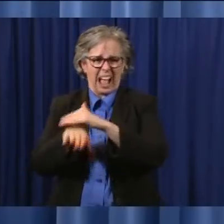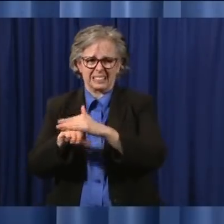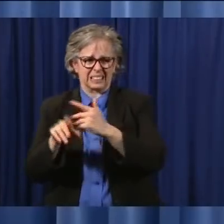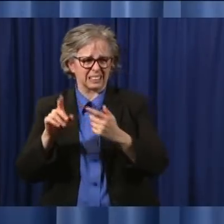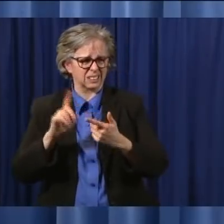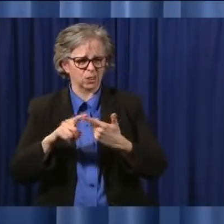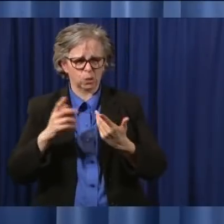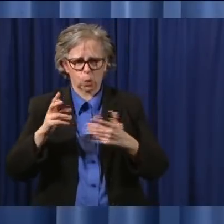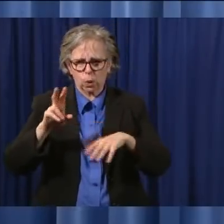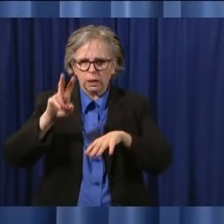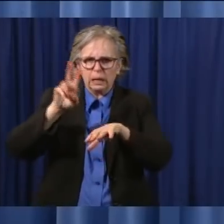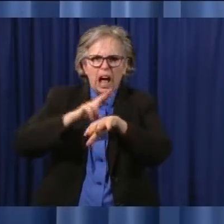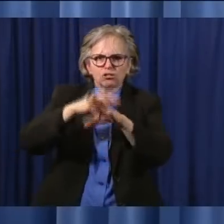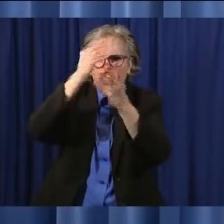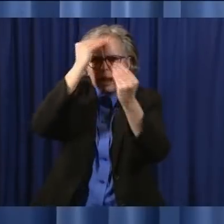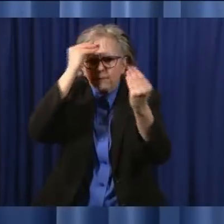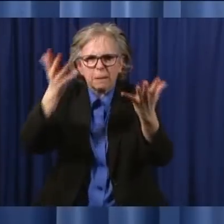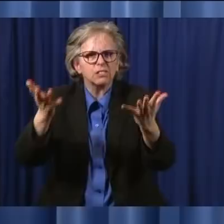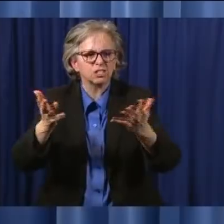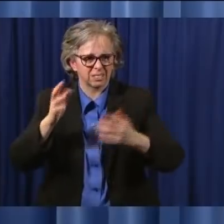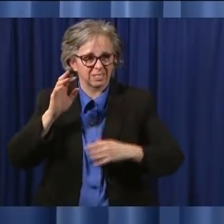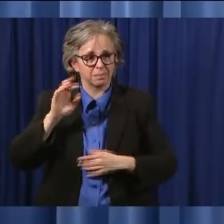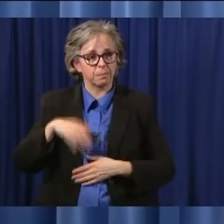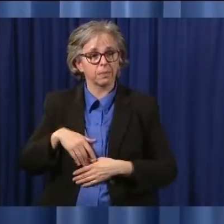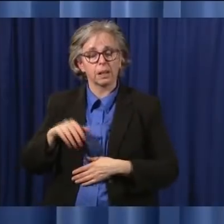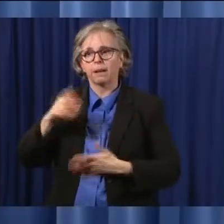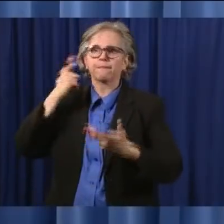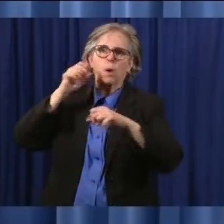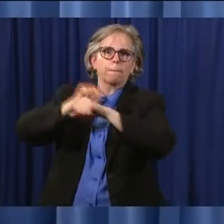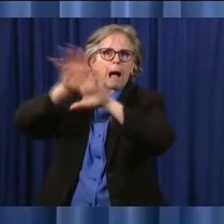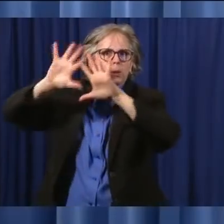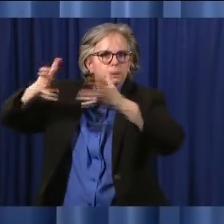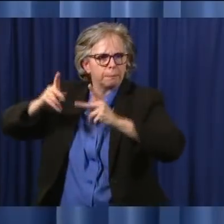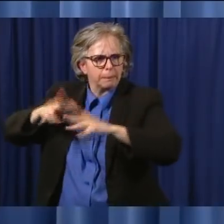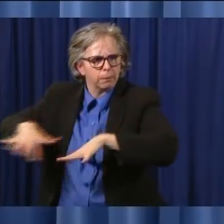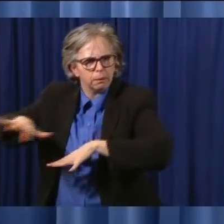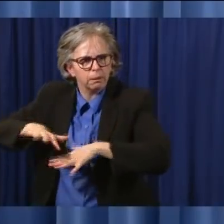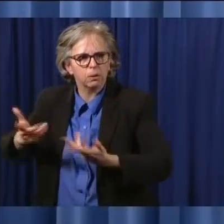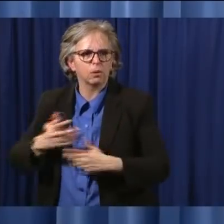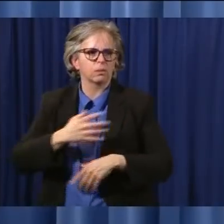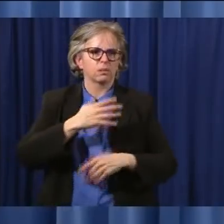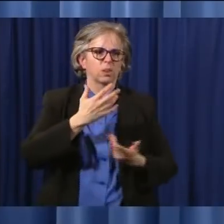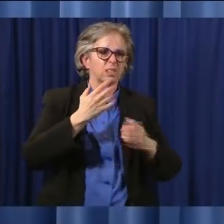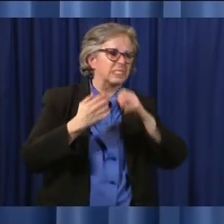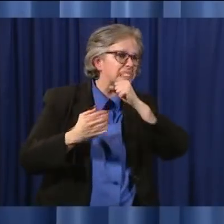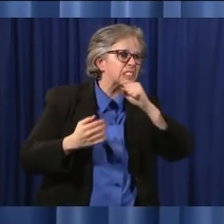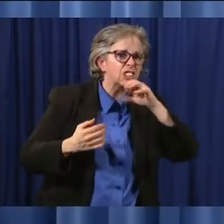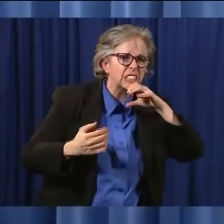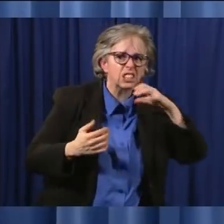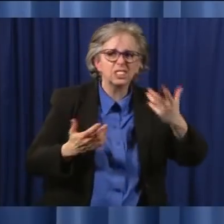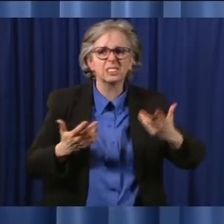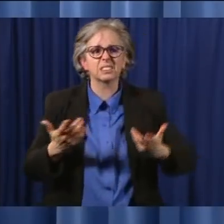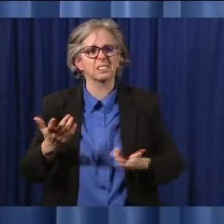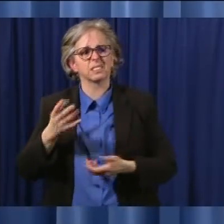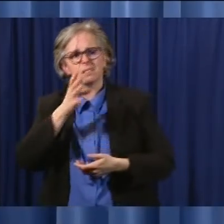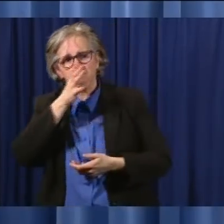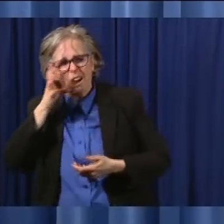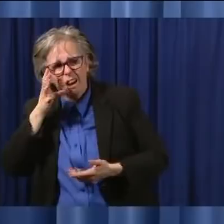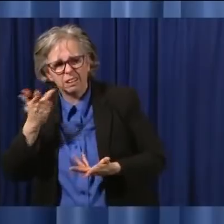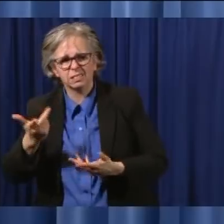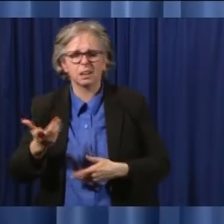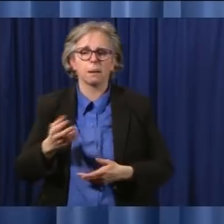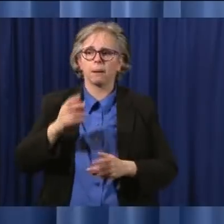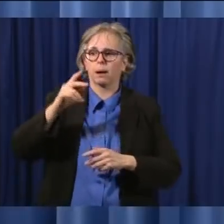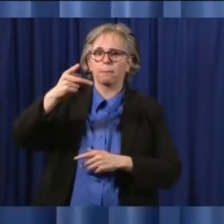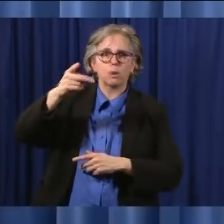and rural communities will be covered. Older adults will be covered as well. For information about applying for this